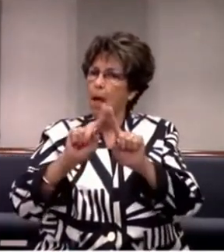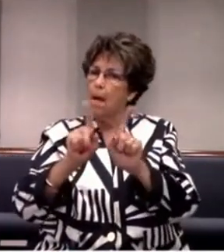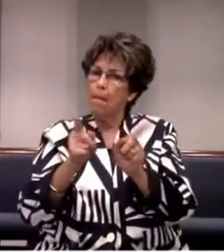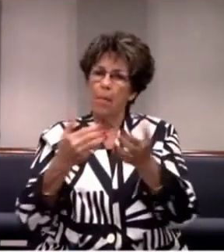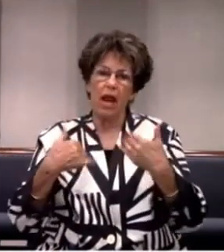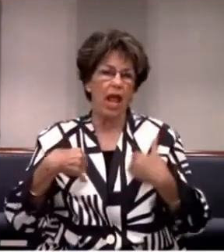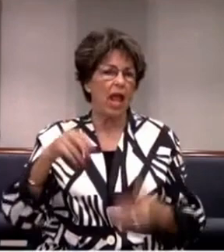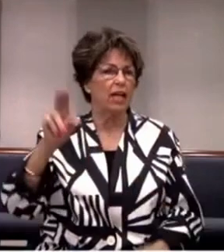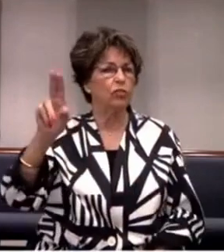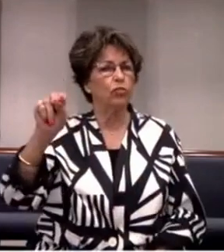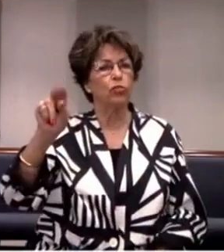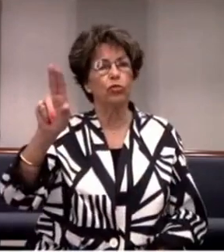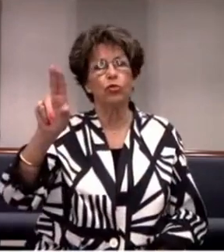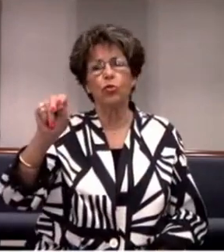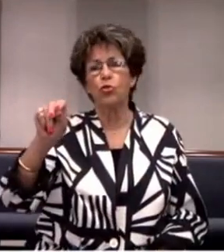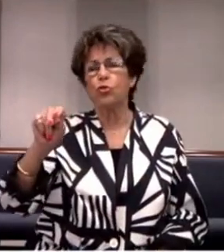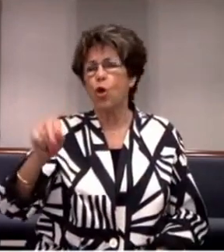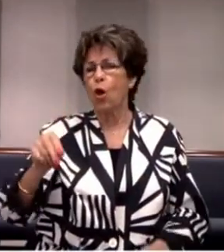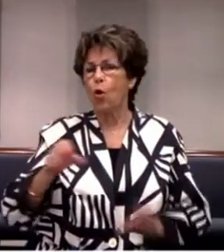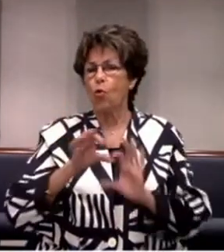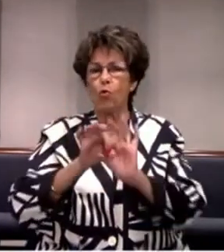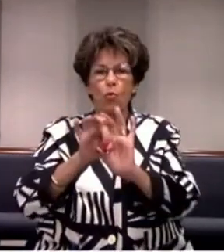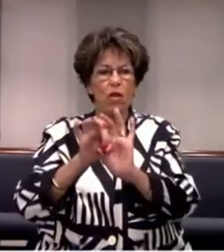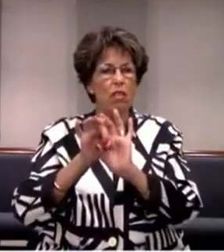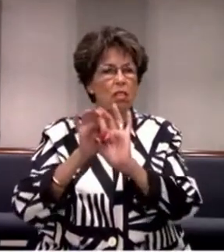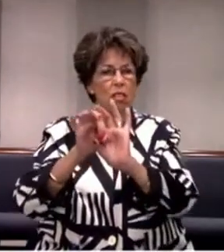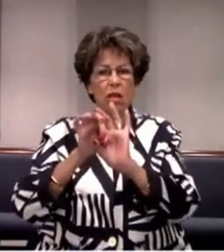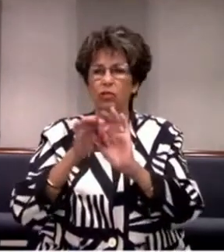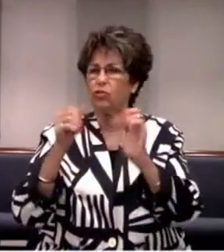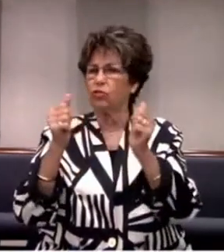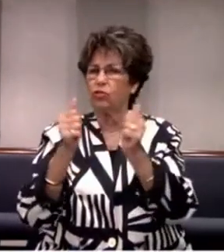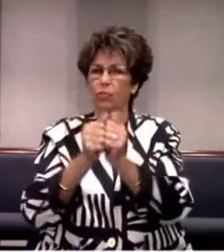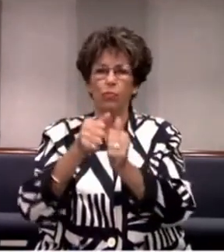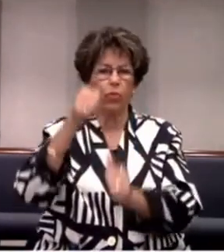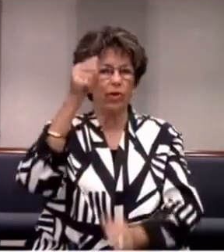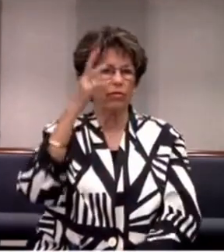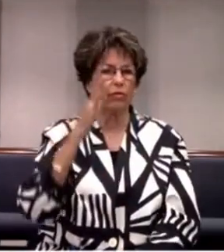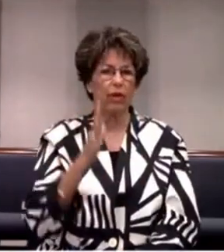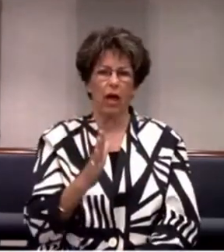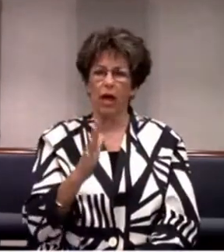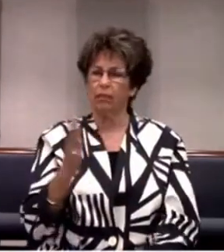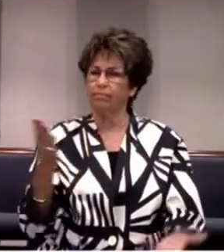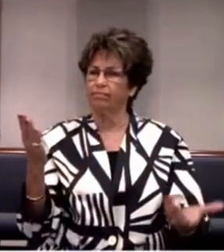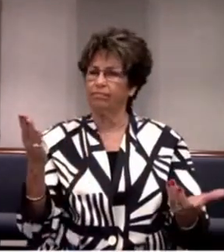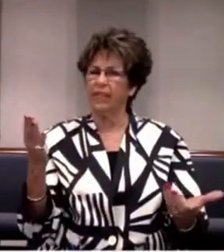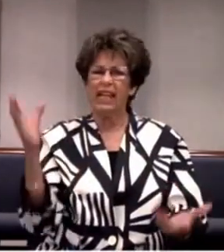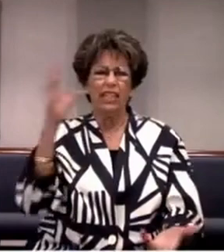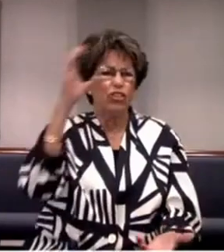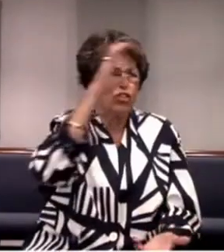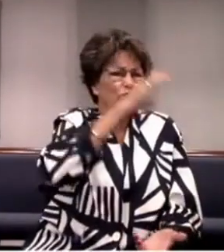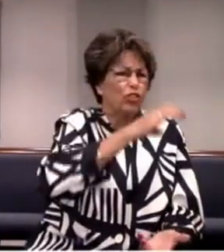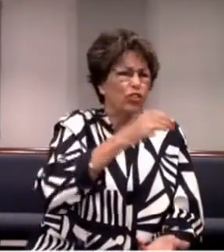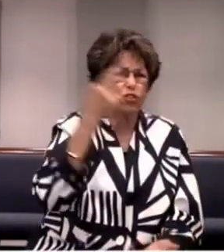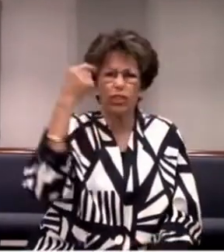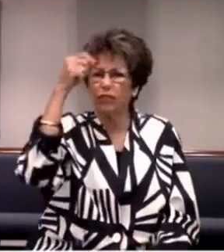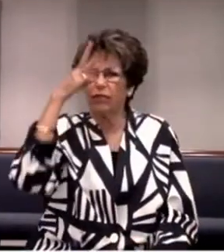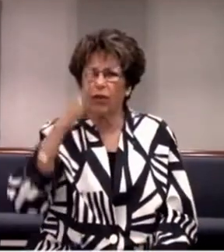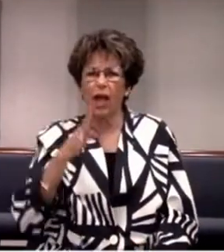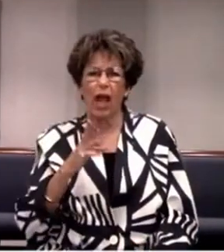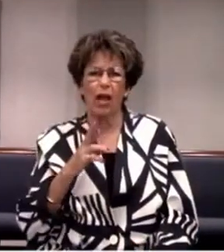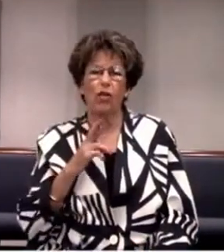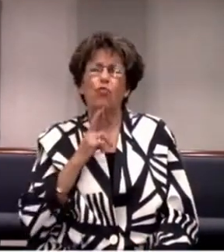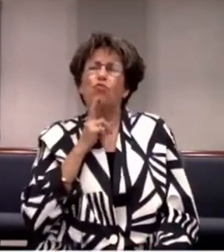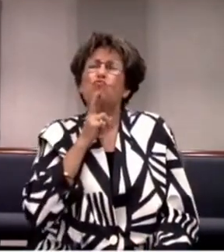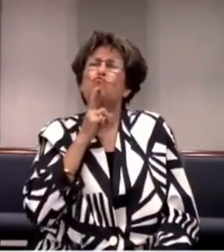been baptized by the Holy Ghost. I have a man here who's searching for God